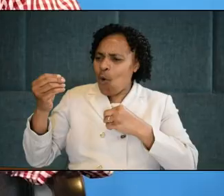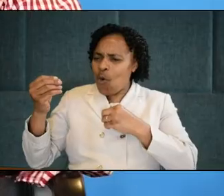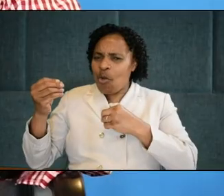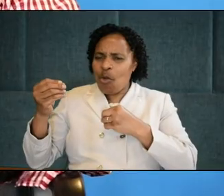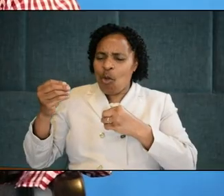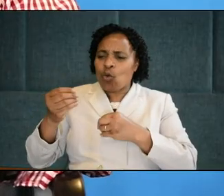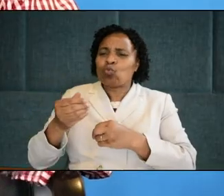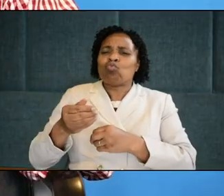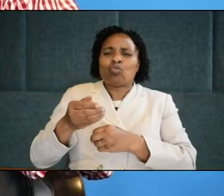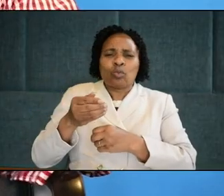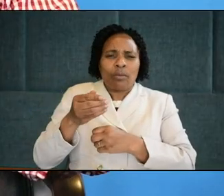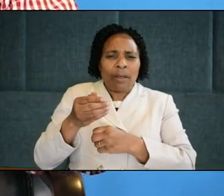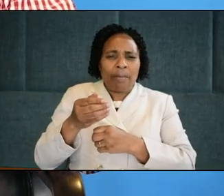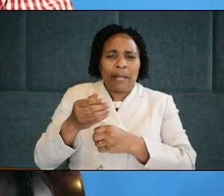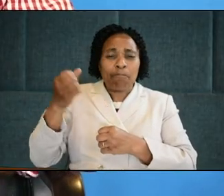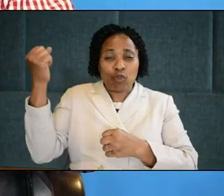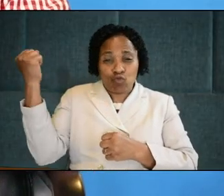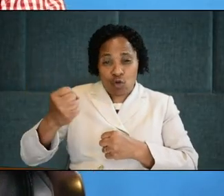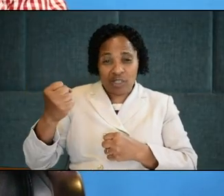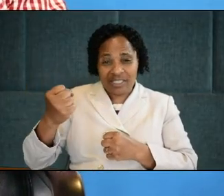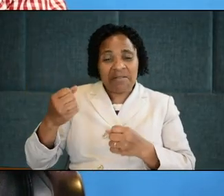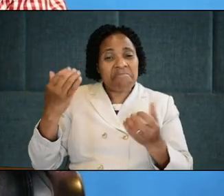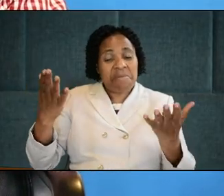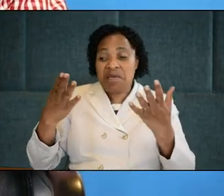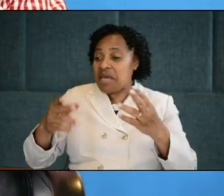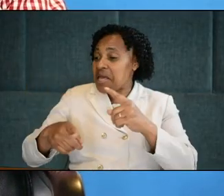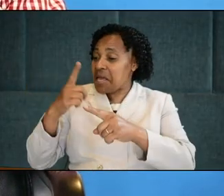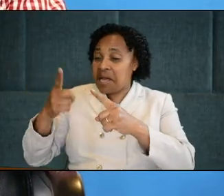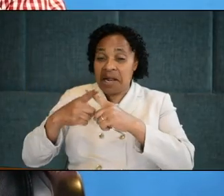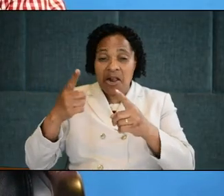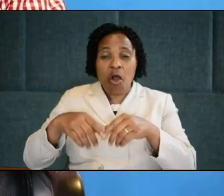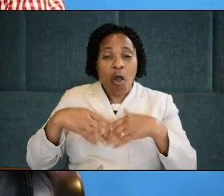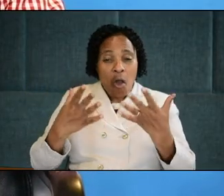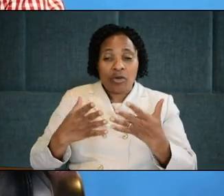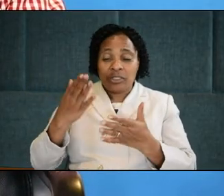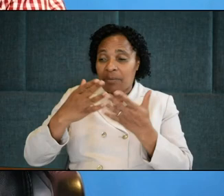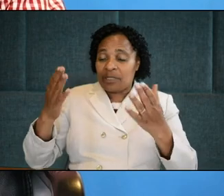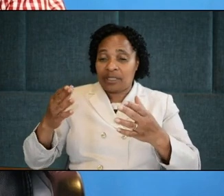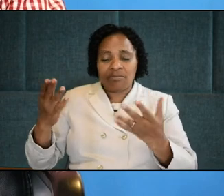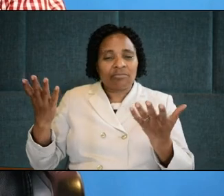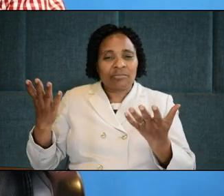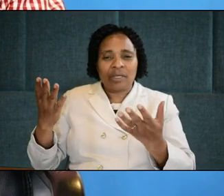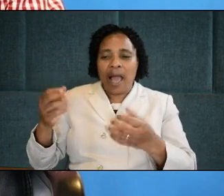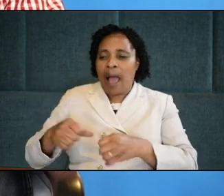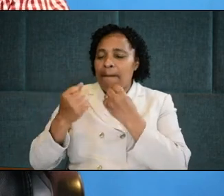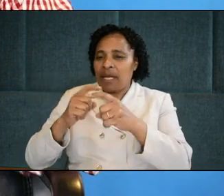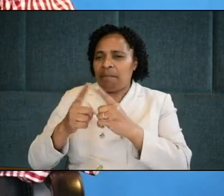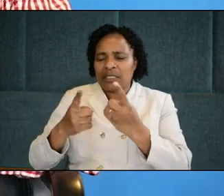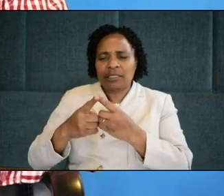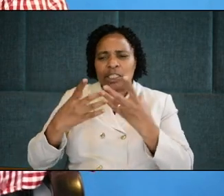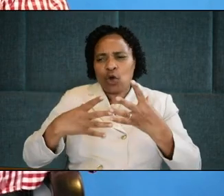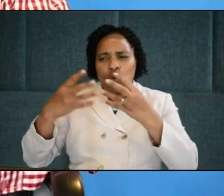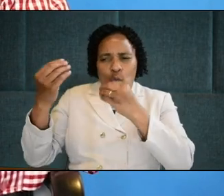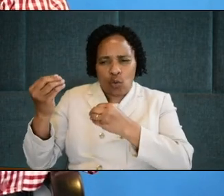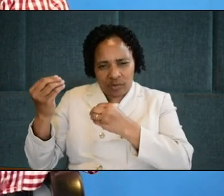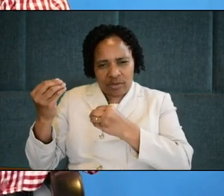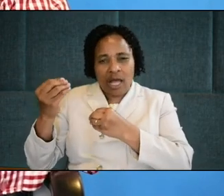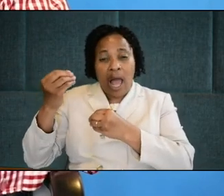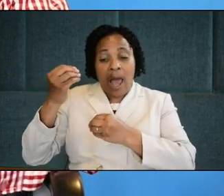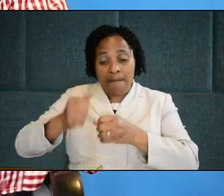they would have been killed or something else would have happened. But they actually went ahead. So there are some punchlines